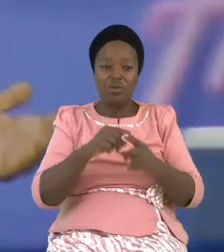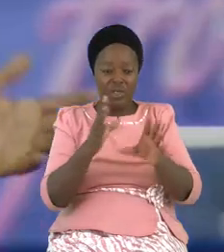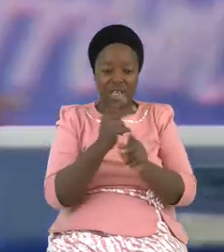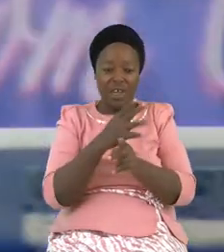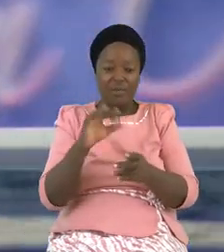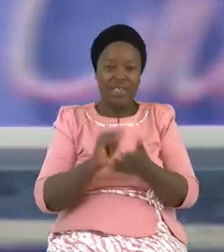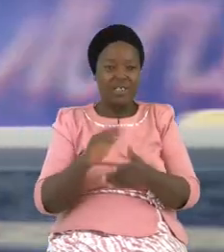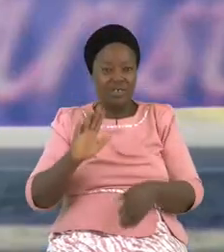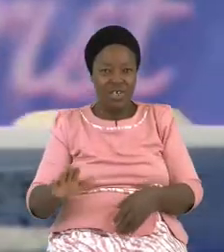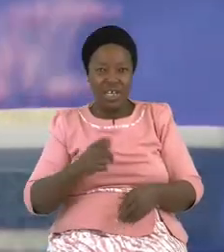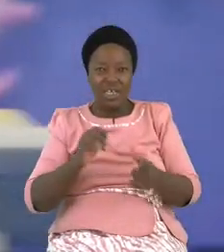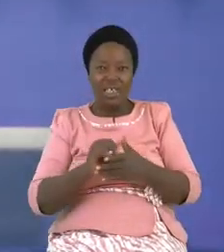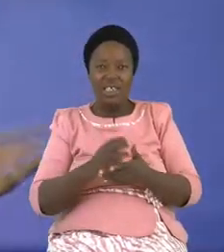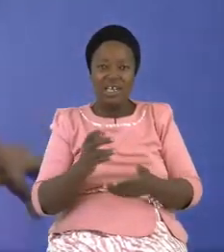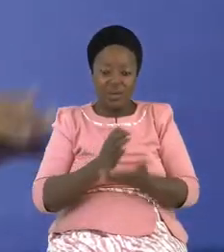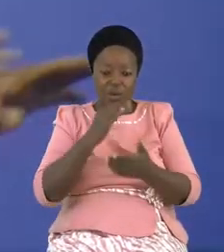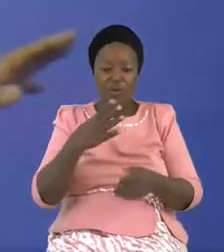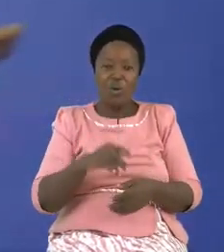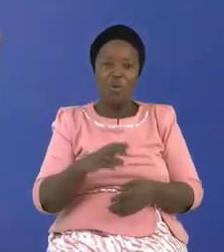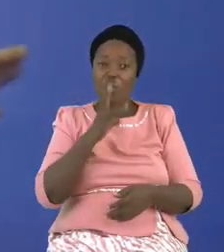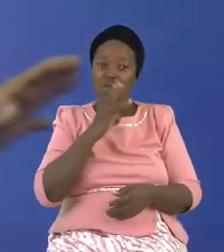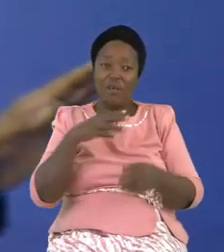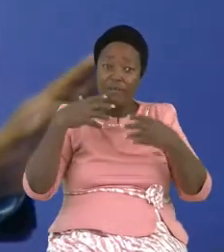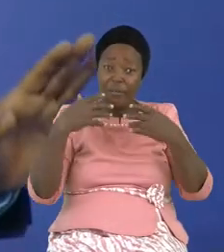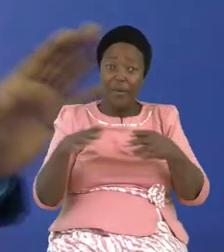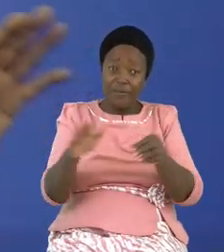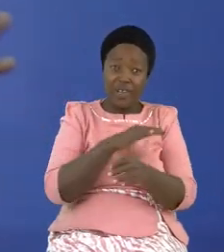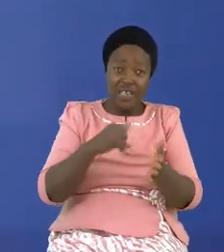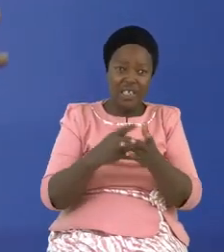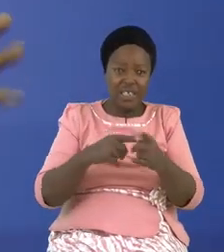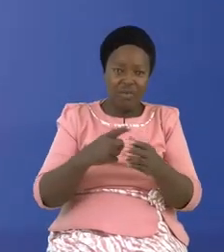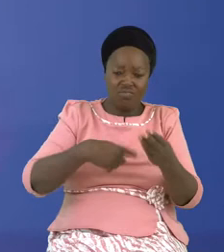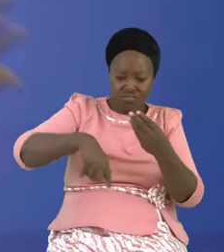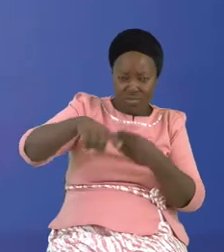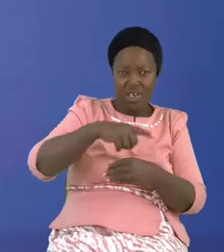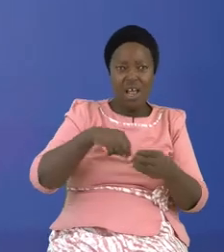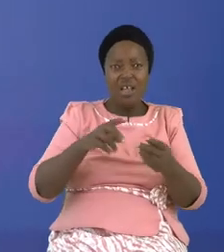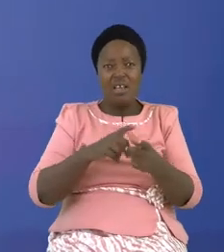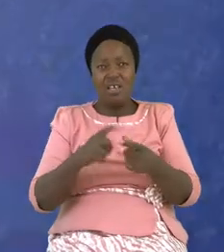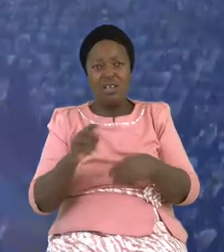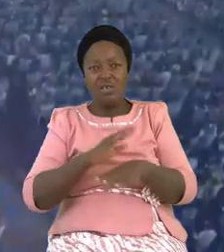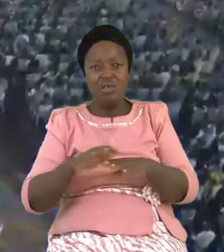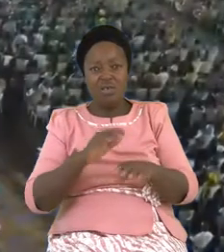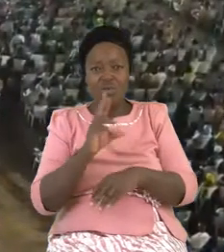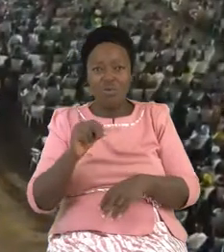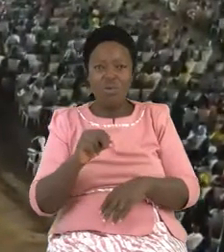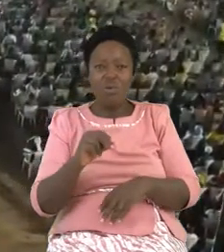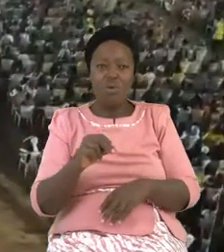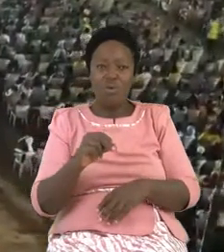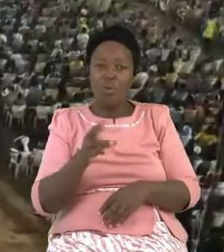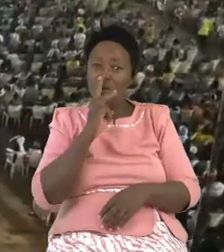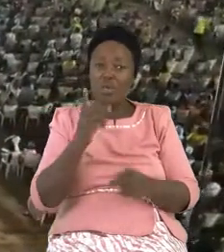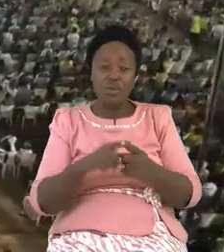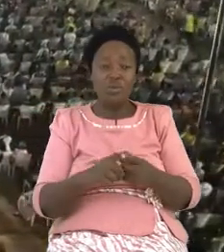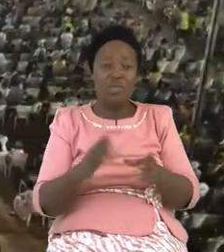bottle of water finished. And all around, she couldn't see any water to give the child. And